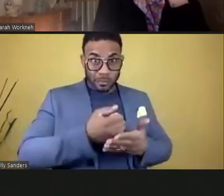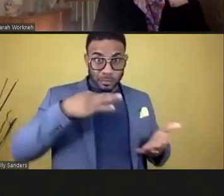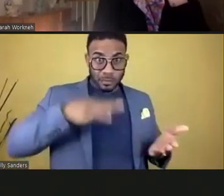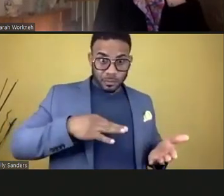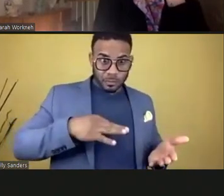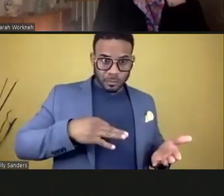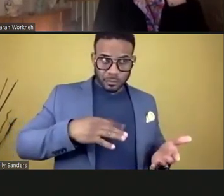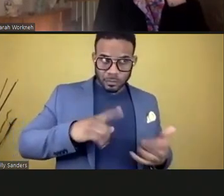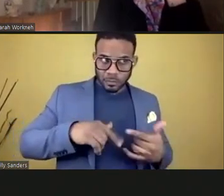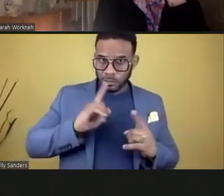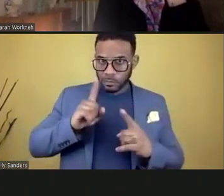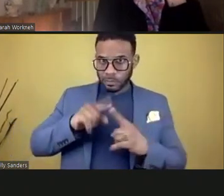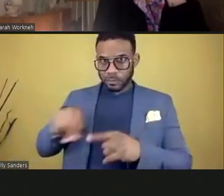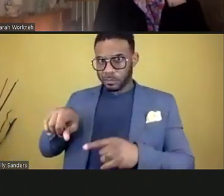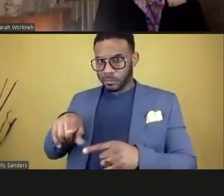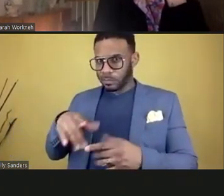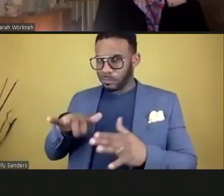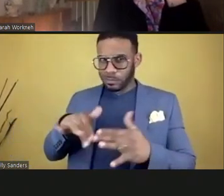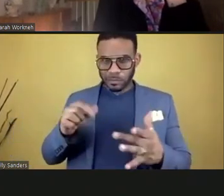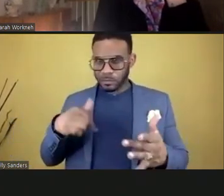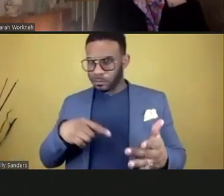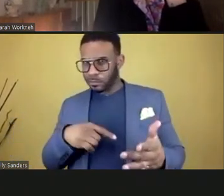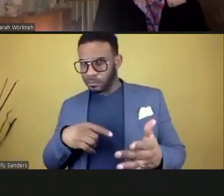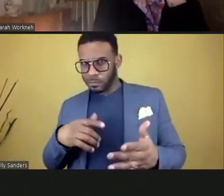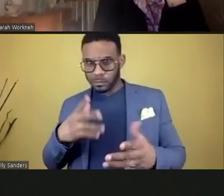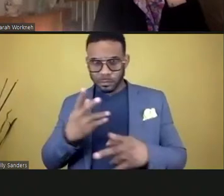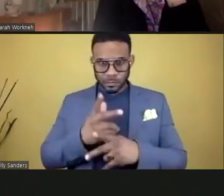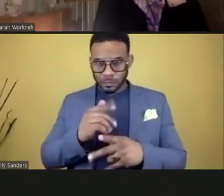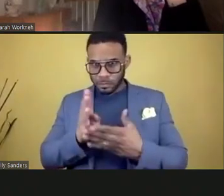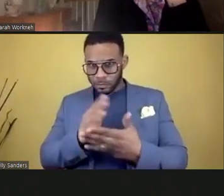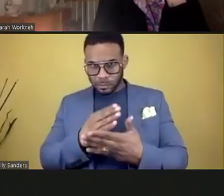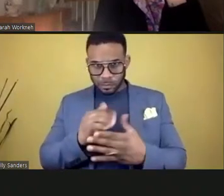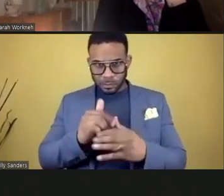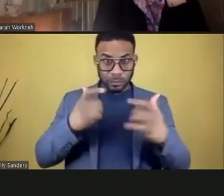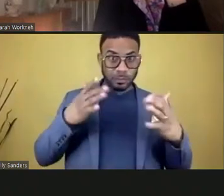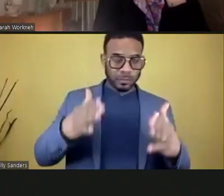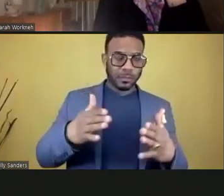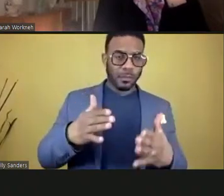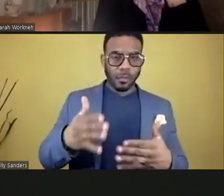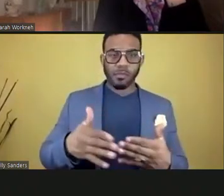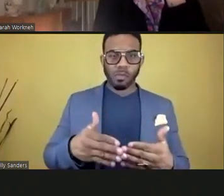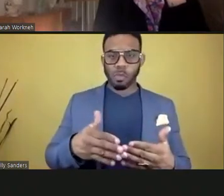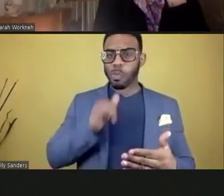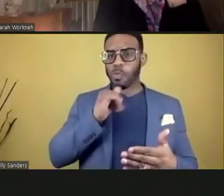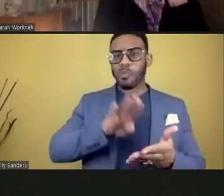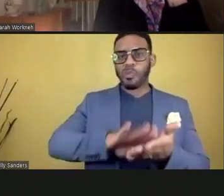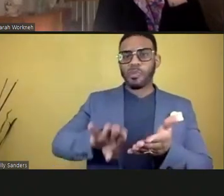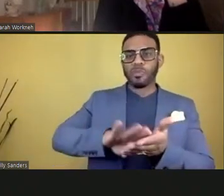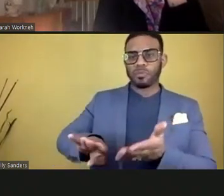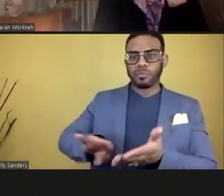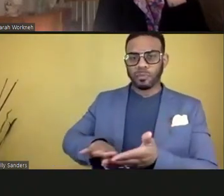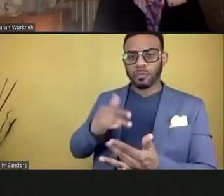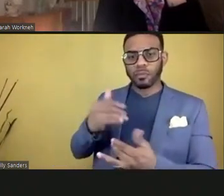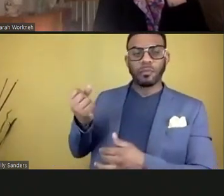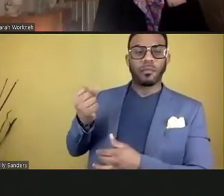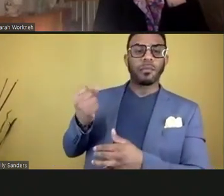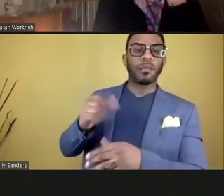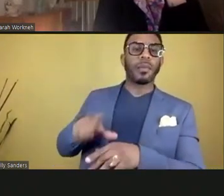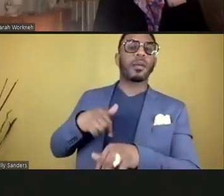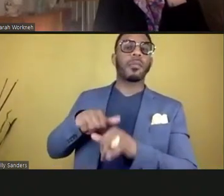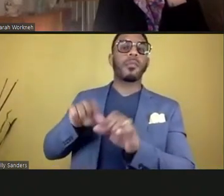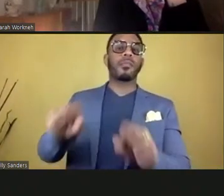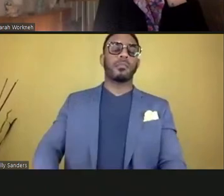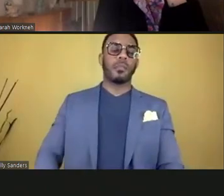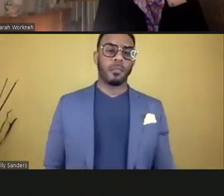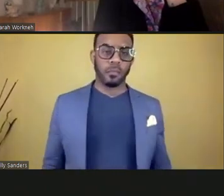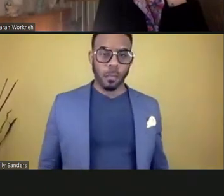it couldn't go to them. So how do we figure out these budgets in a bigger way and not lay off as, you know, we tried to hold as long as we could, but